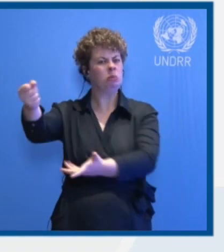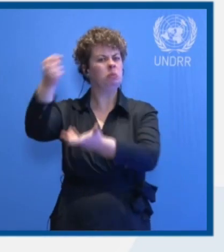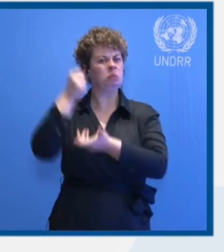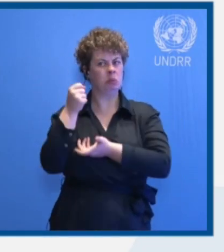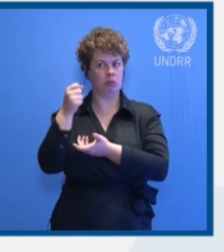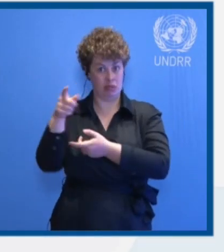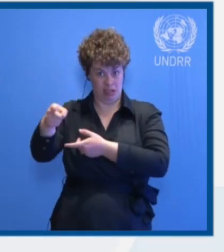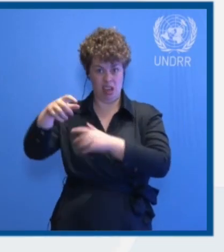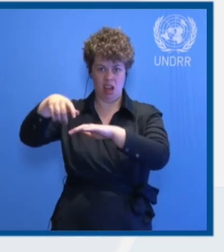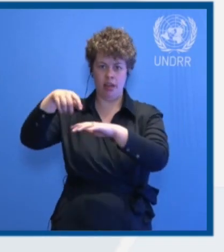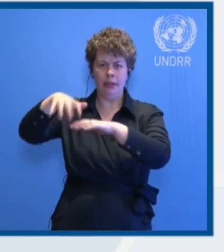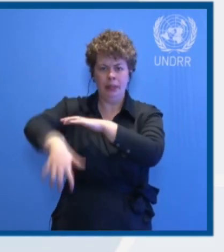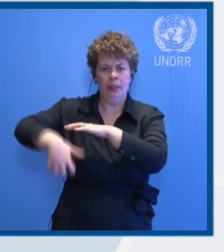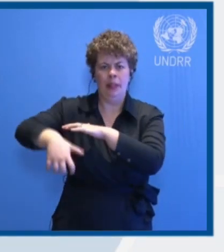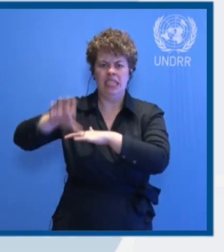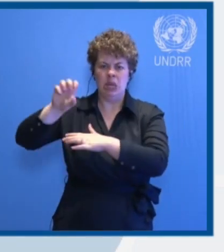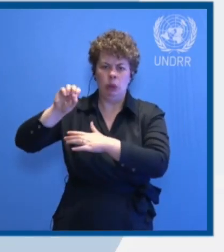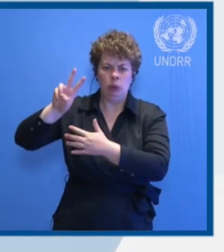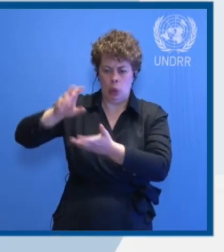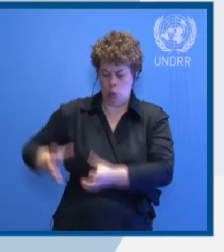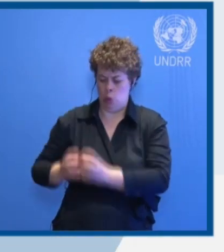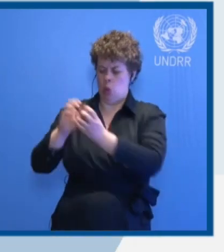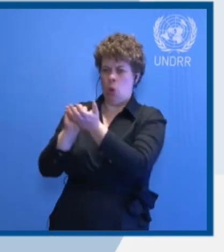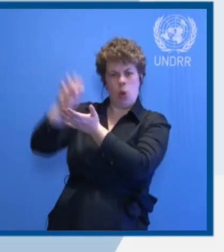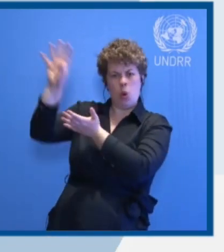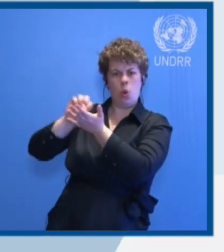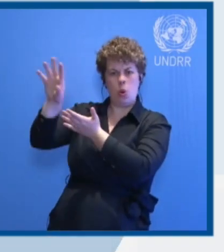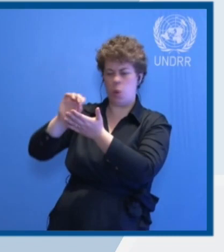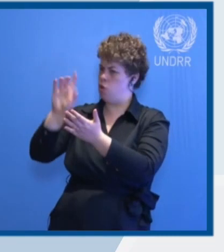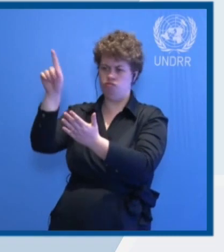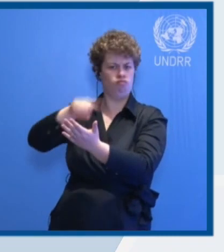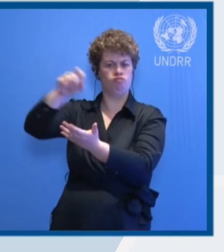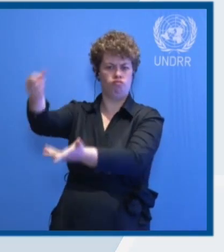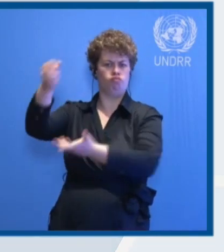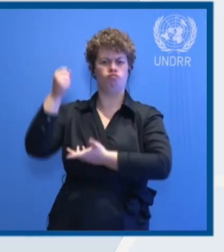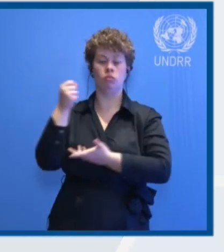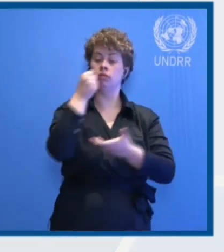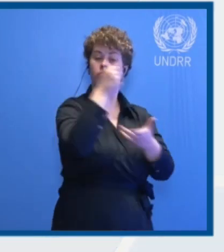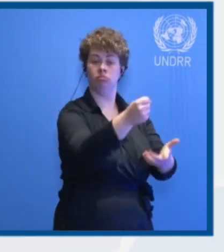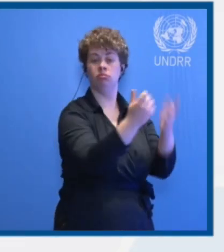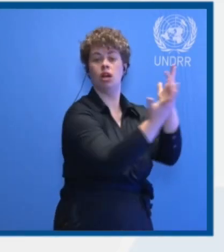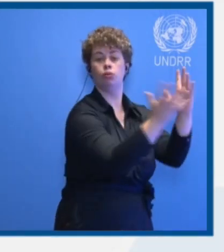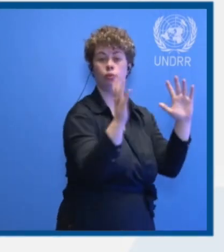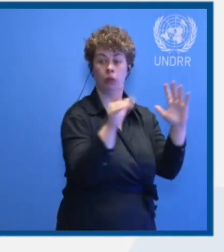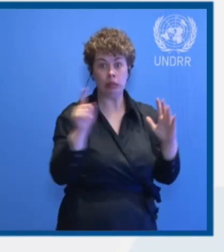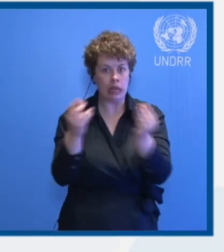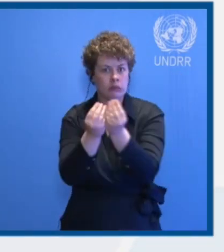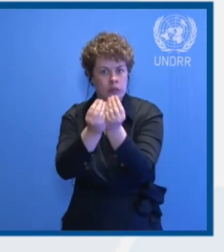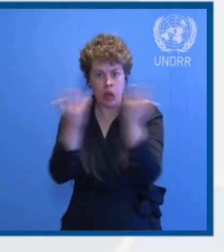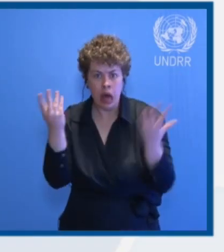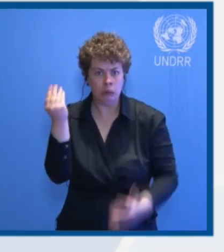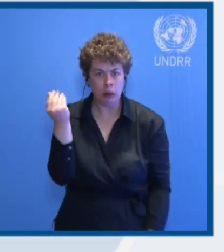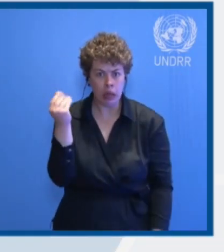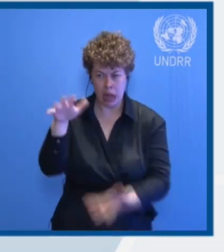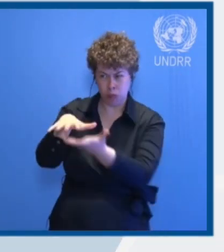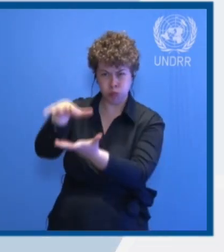our initiative, it can be mobilized huge budget for restore the